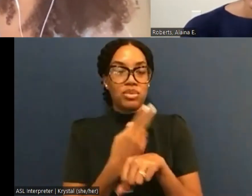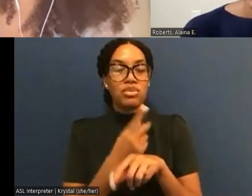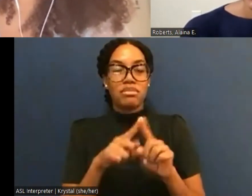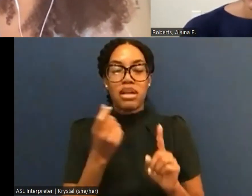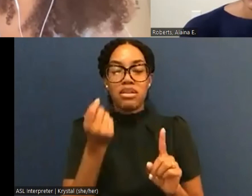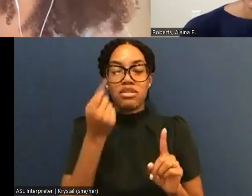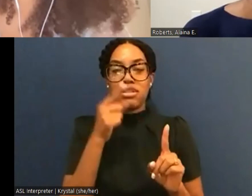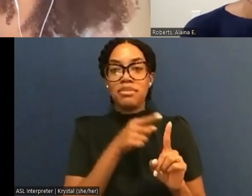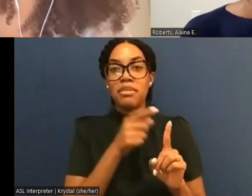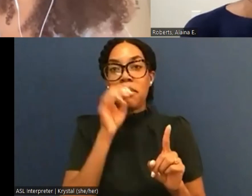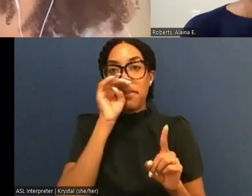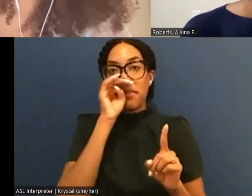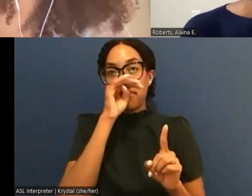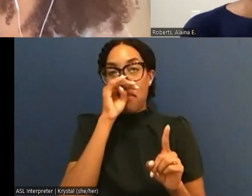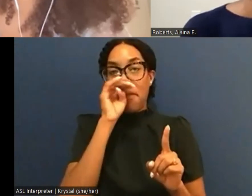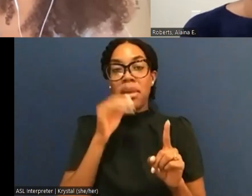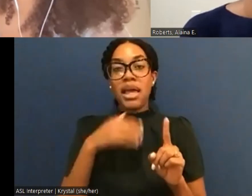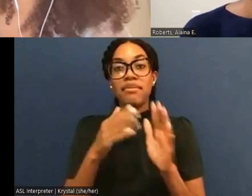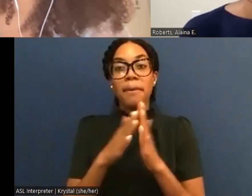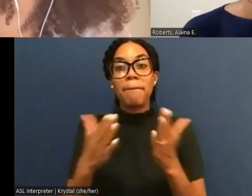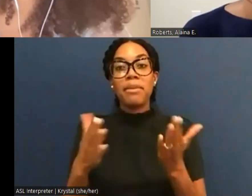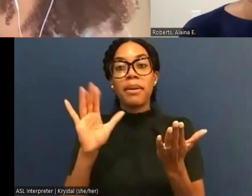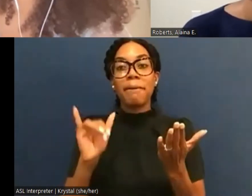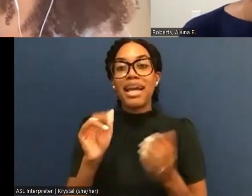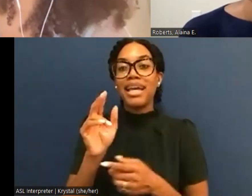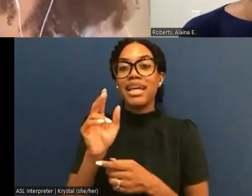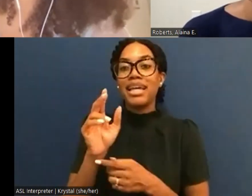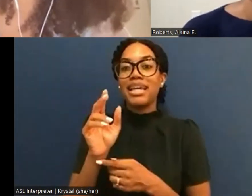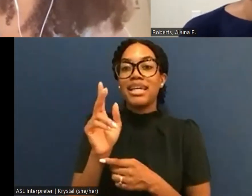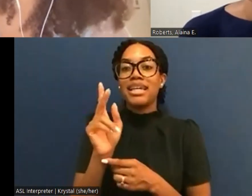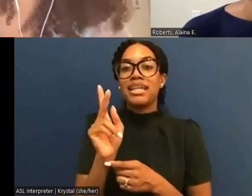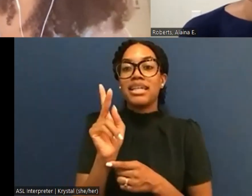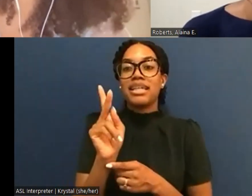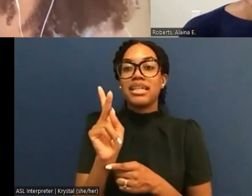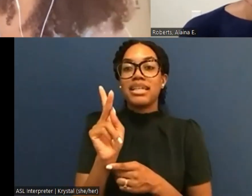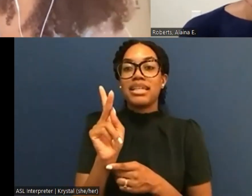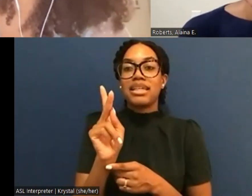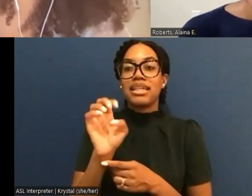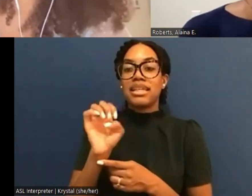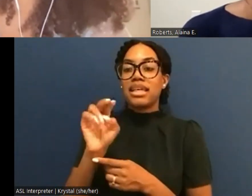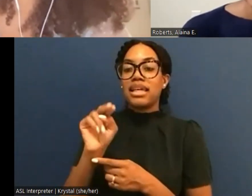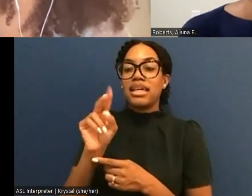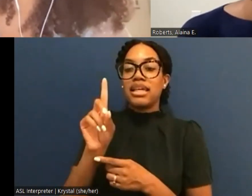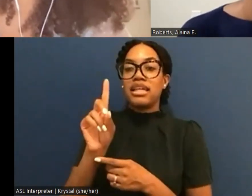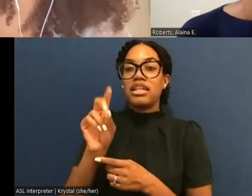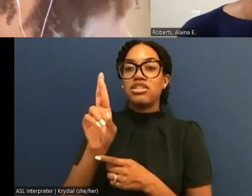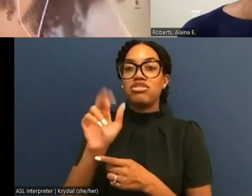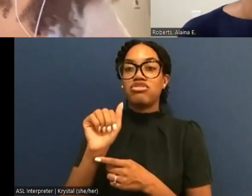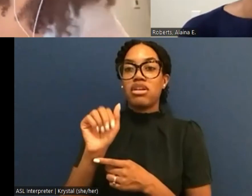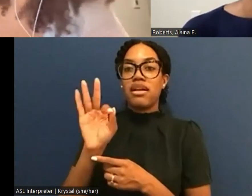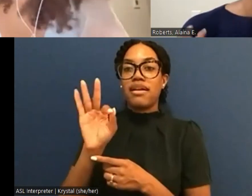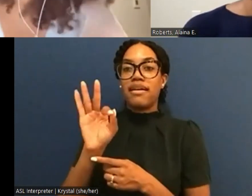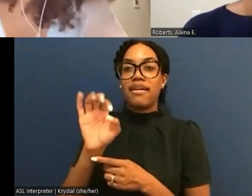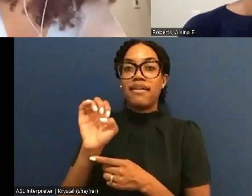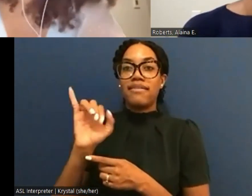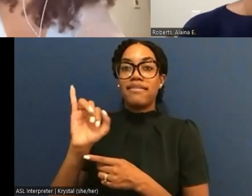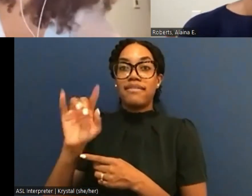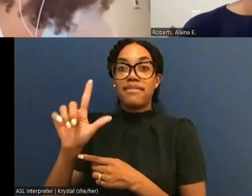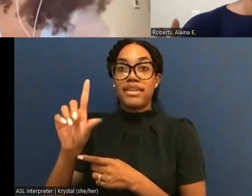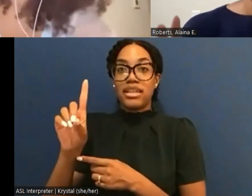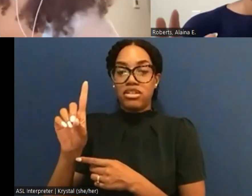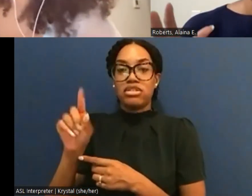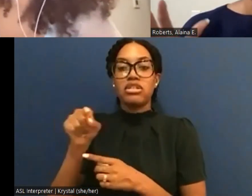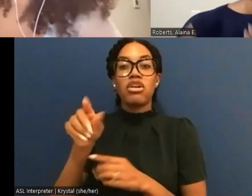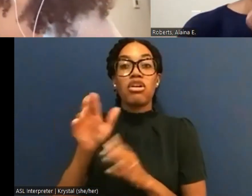by a historian called, her name is Kendra Field. The book is called Growing Up with the Country. And she